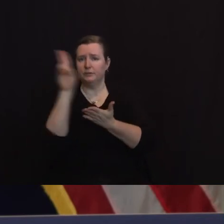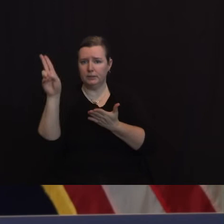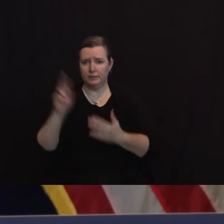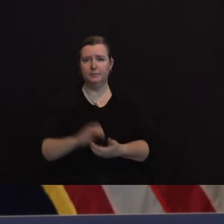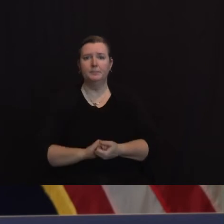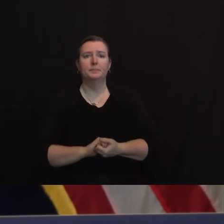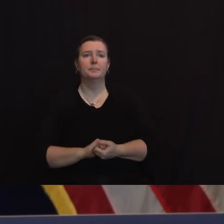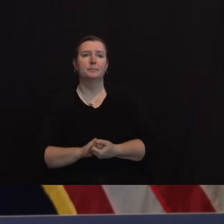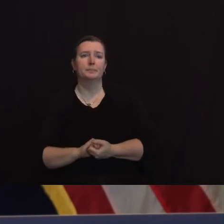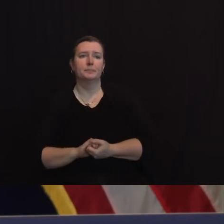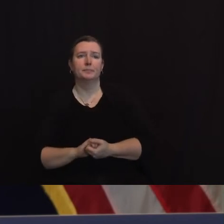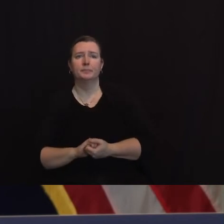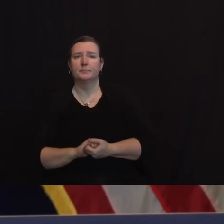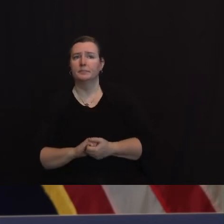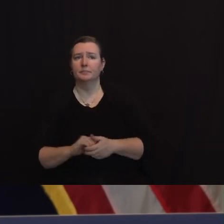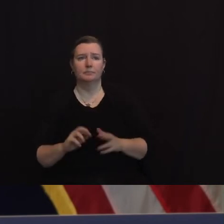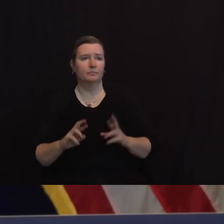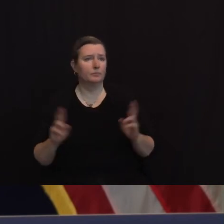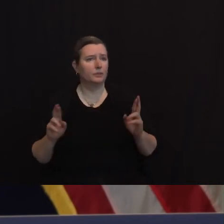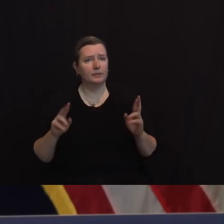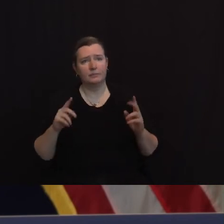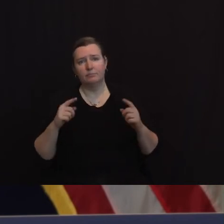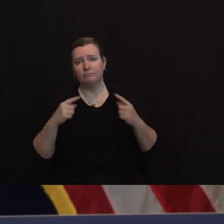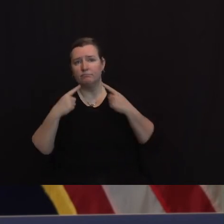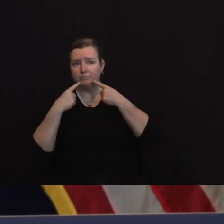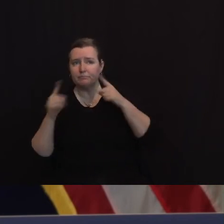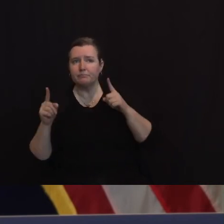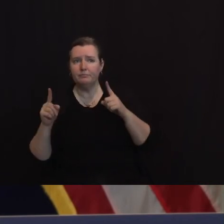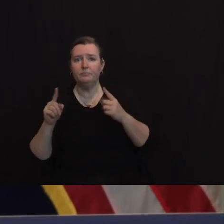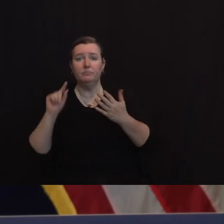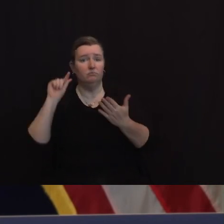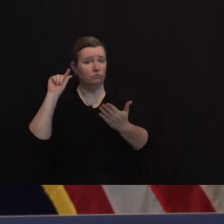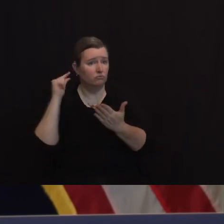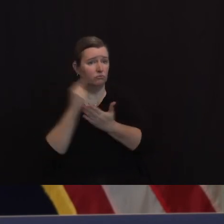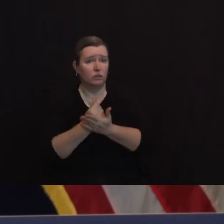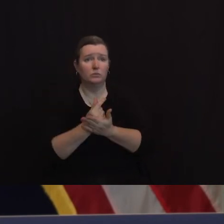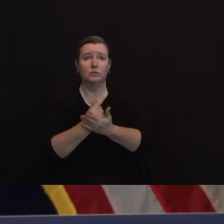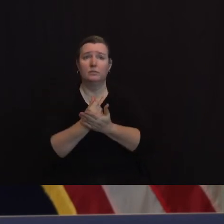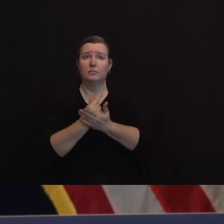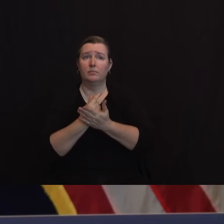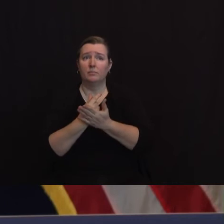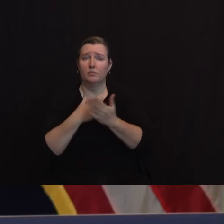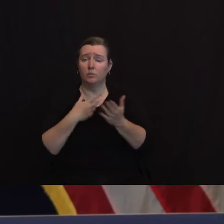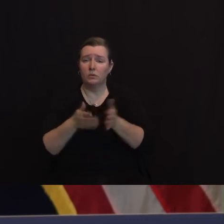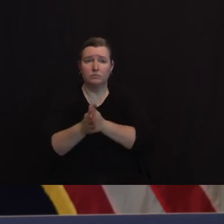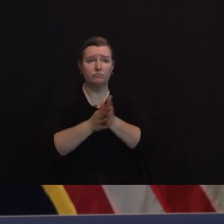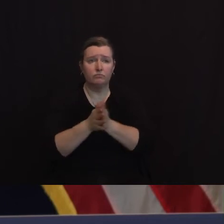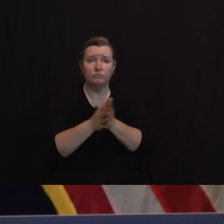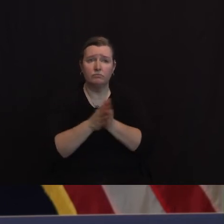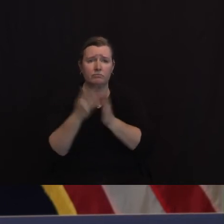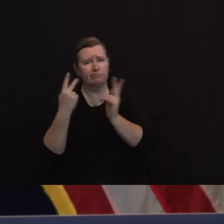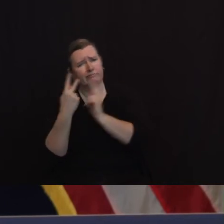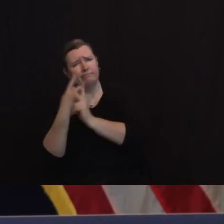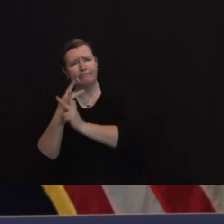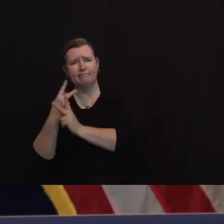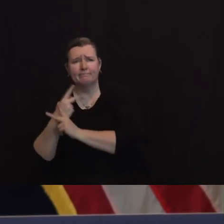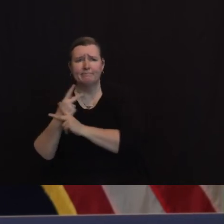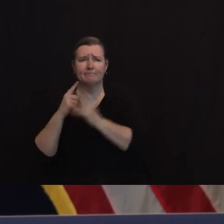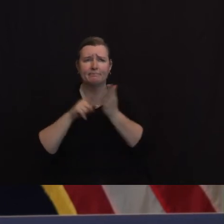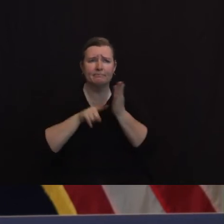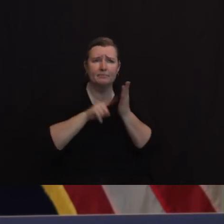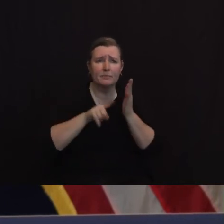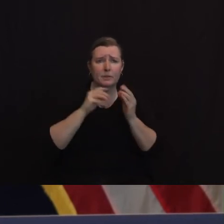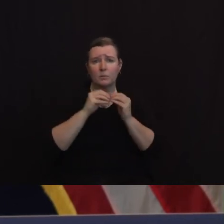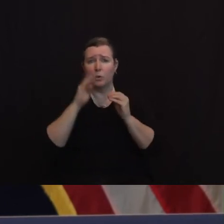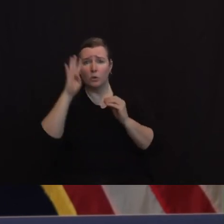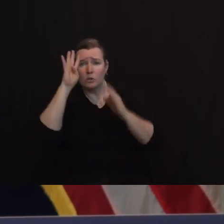graduate. We look forward to continuing to explore innovative ways to strengthen higher education in the state I want to thank you, Governor Murphy, for your commitment to ensuring New